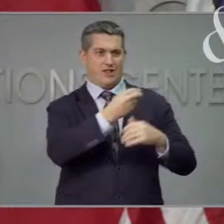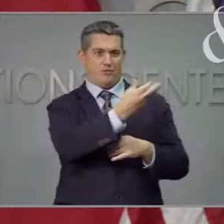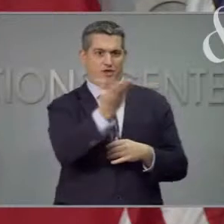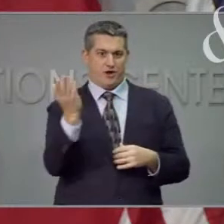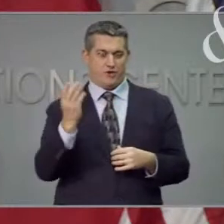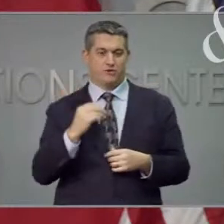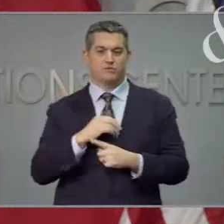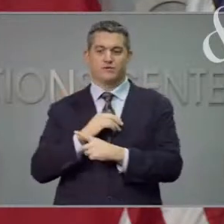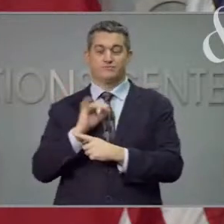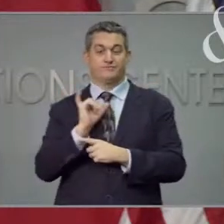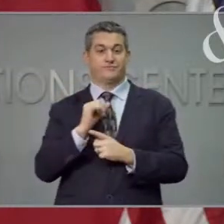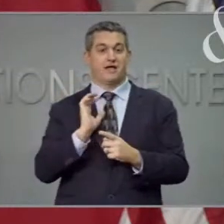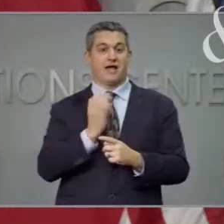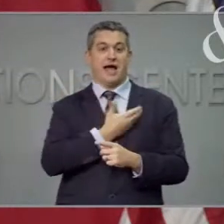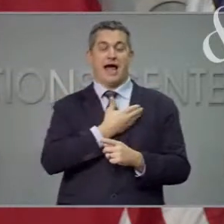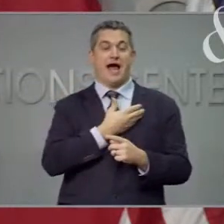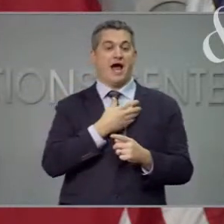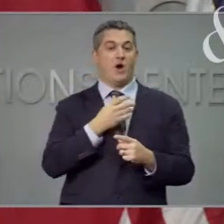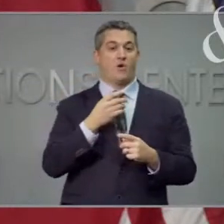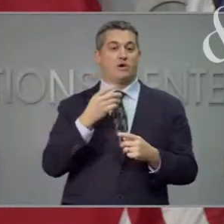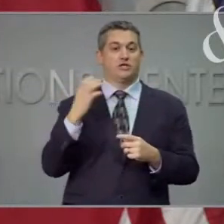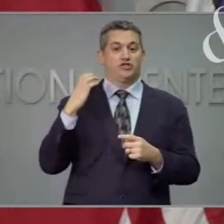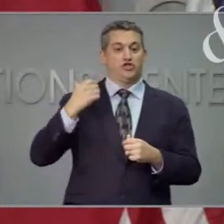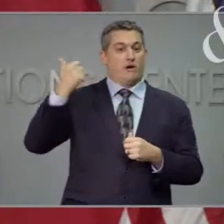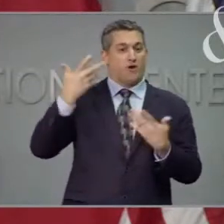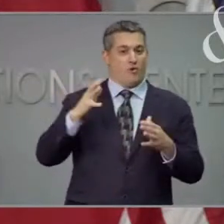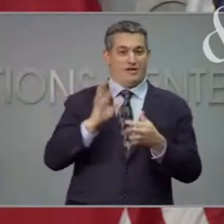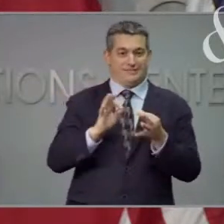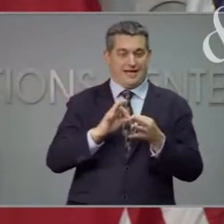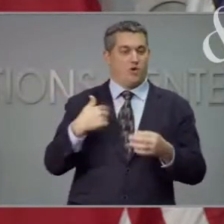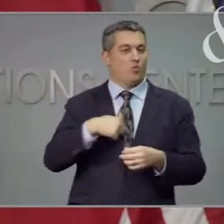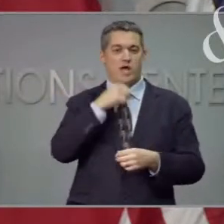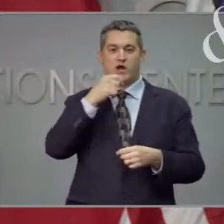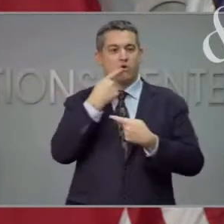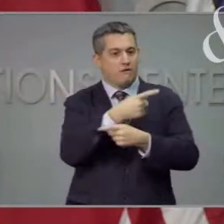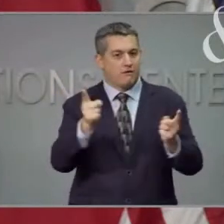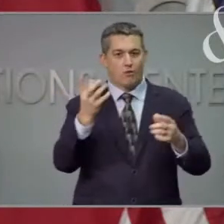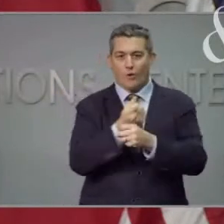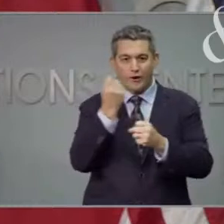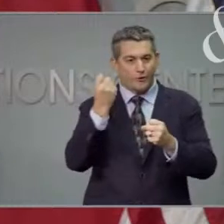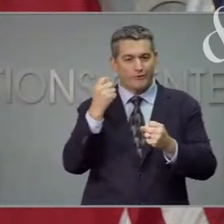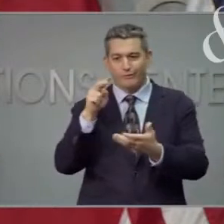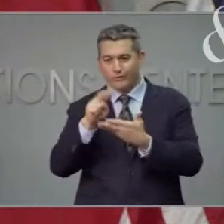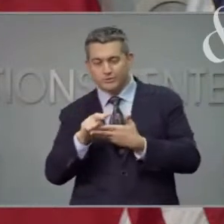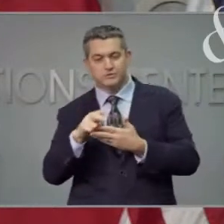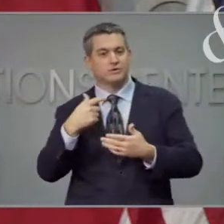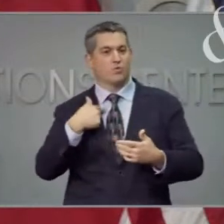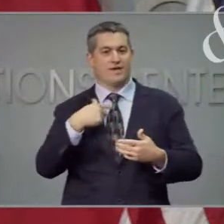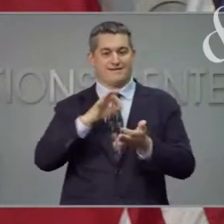aren't in the practice of calling winners of elections. We count the ballots and